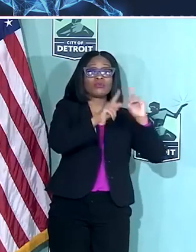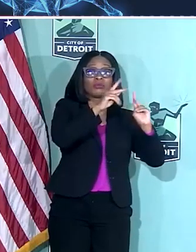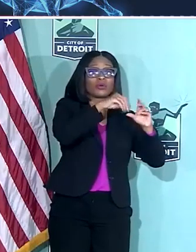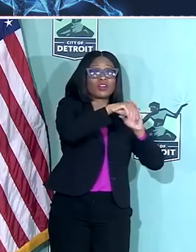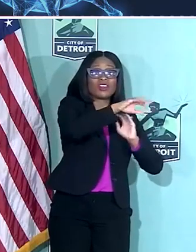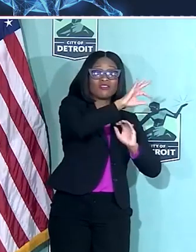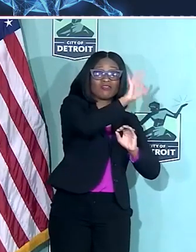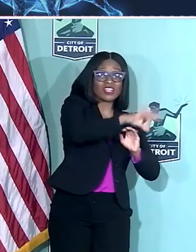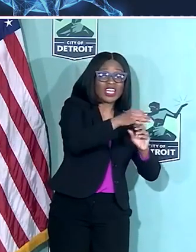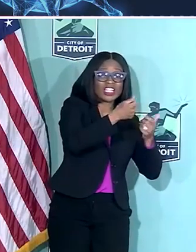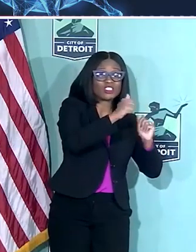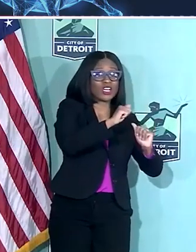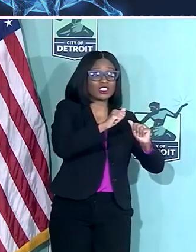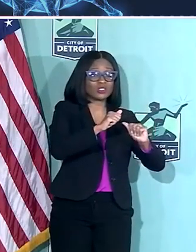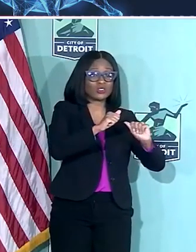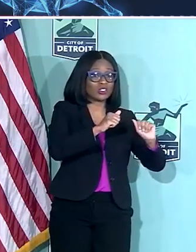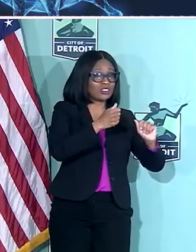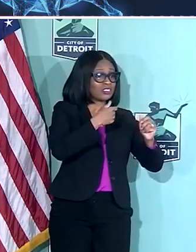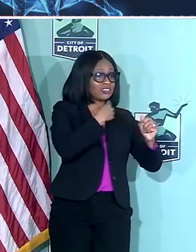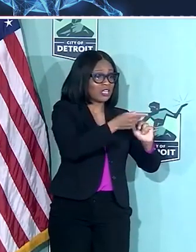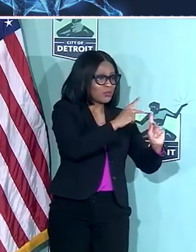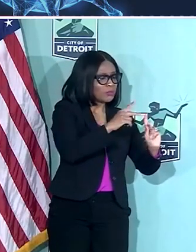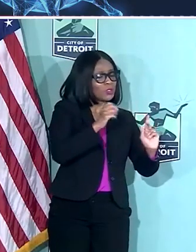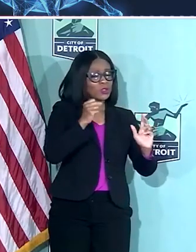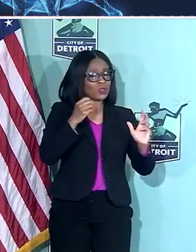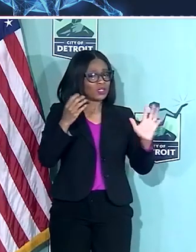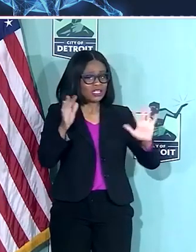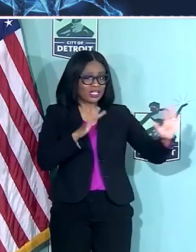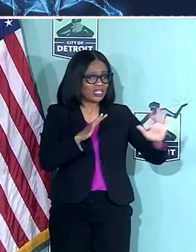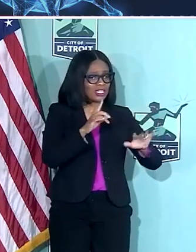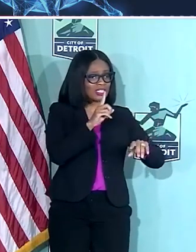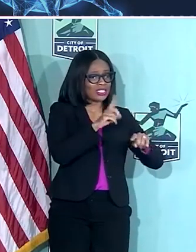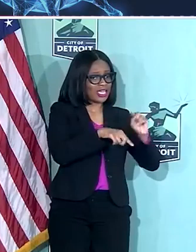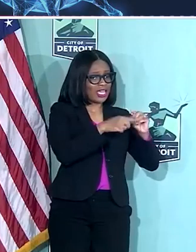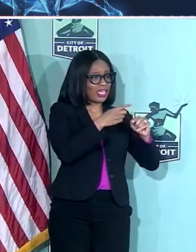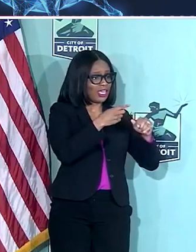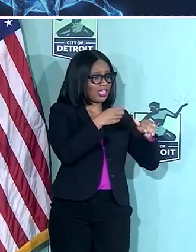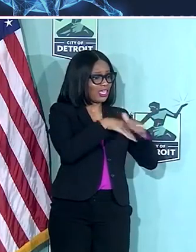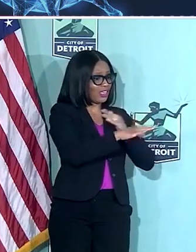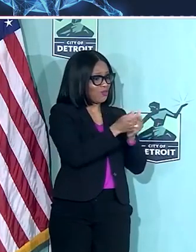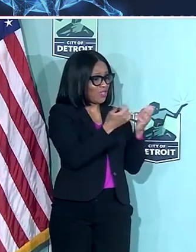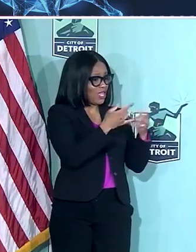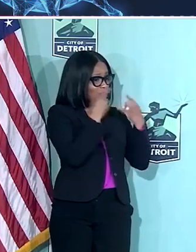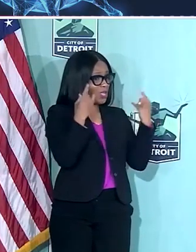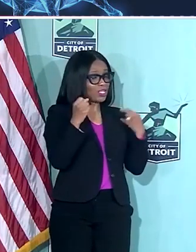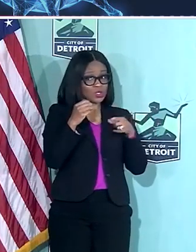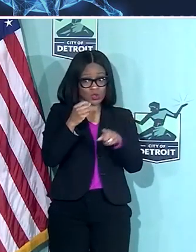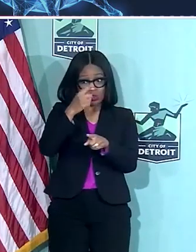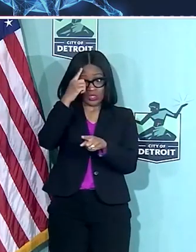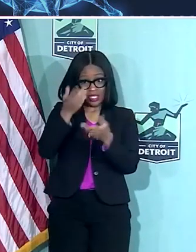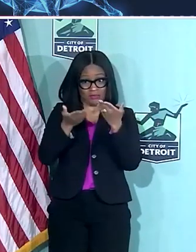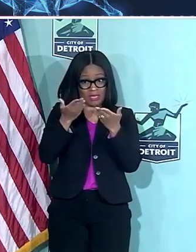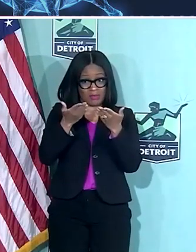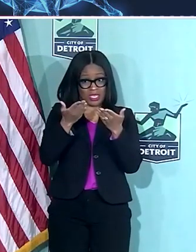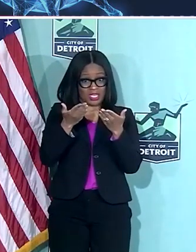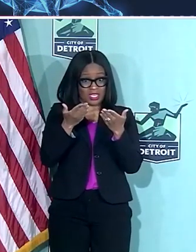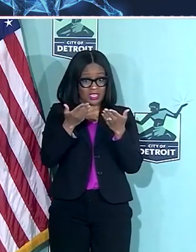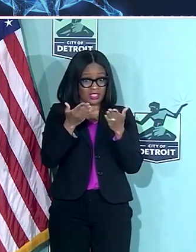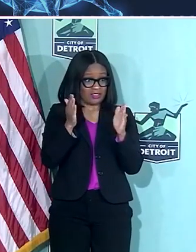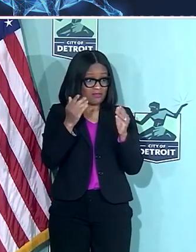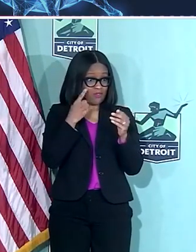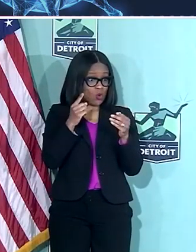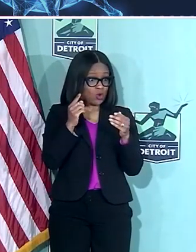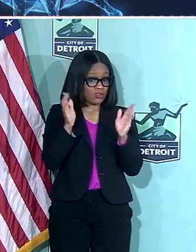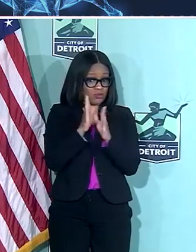trying to turn people away. Is there a point where, as small businesses reopen, you envision they may need to post somebody outside to say, you can't come